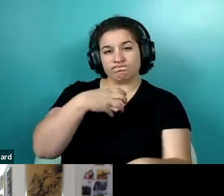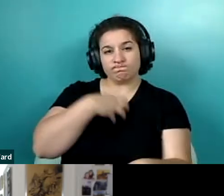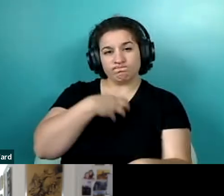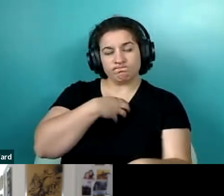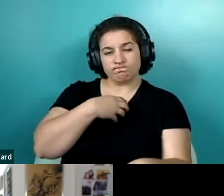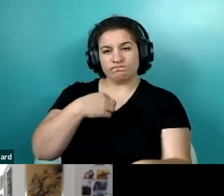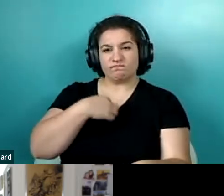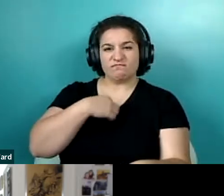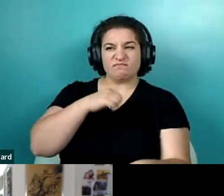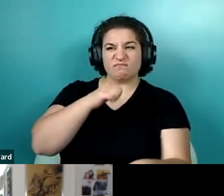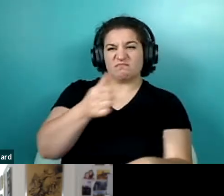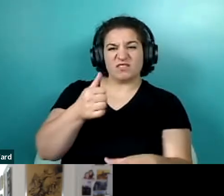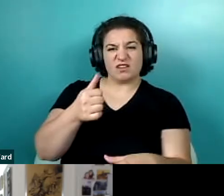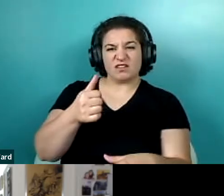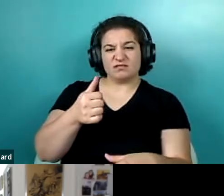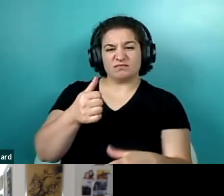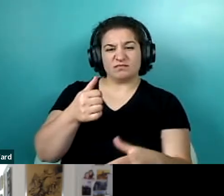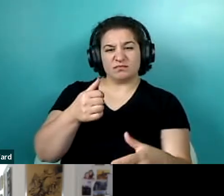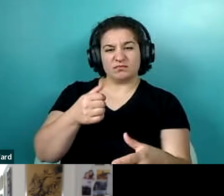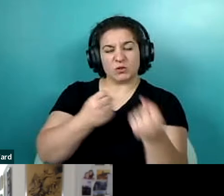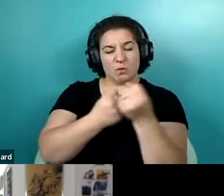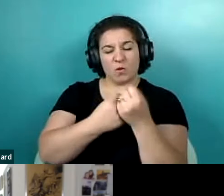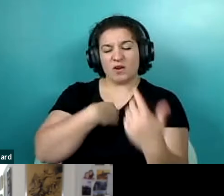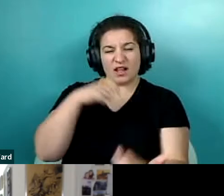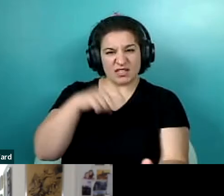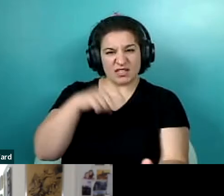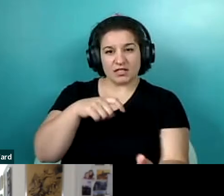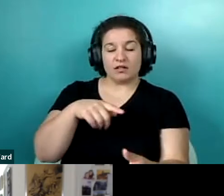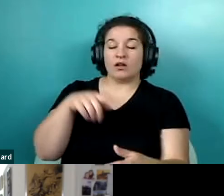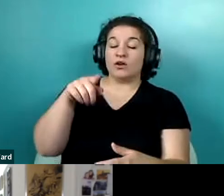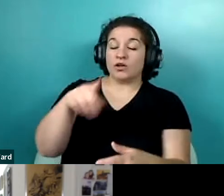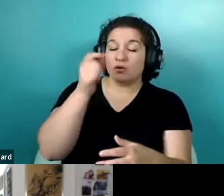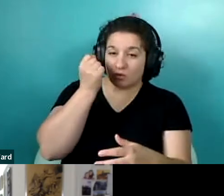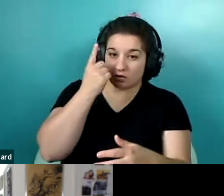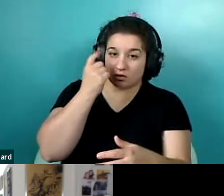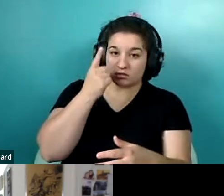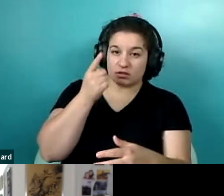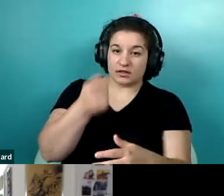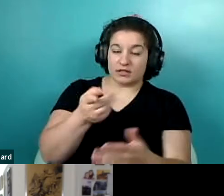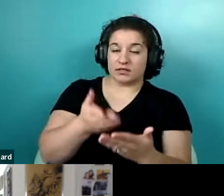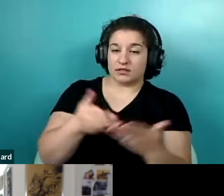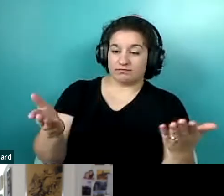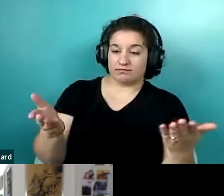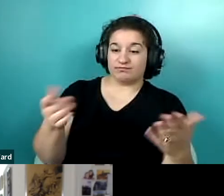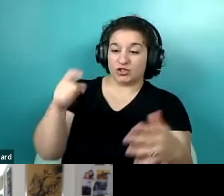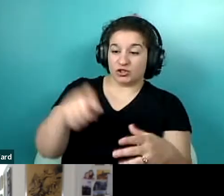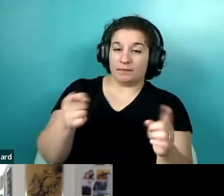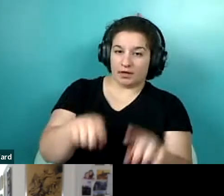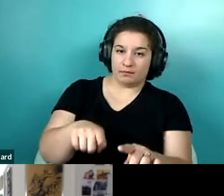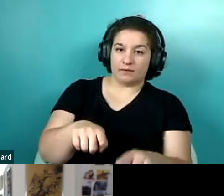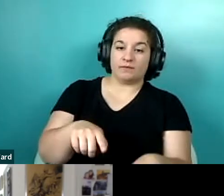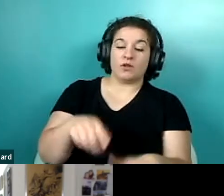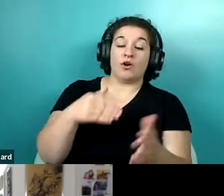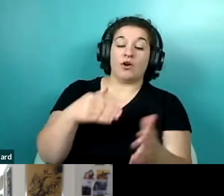the supports that they need, and you understand that this is something that should be happening. Now, frequently what that means is